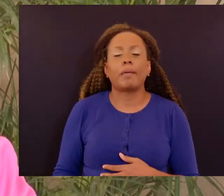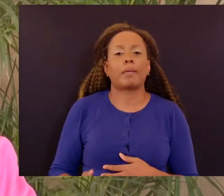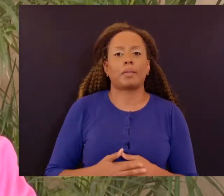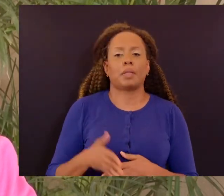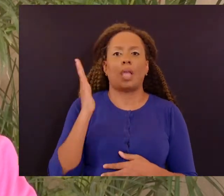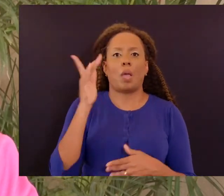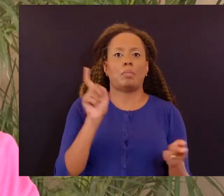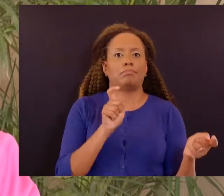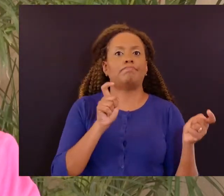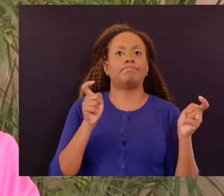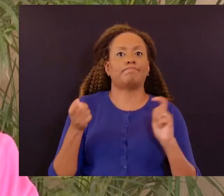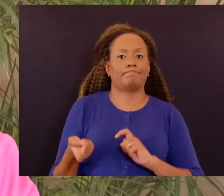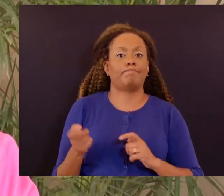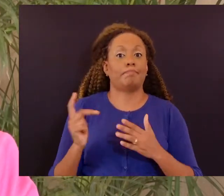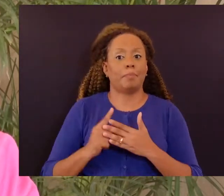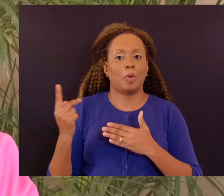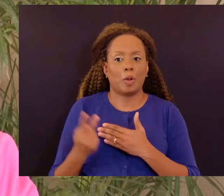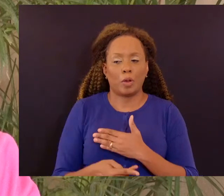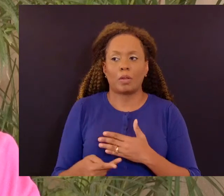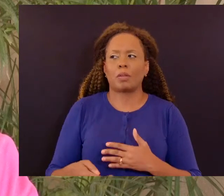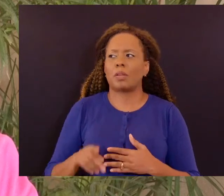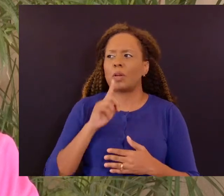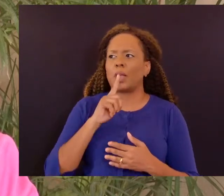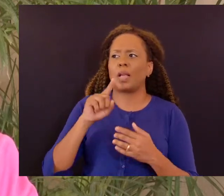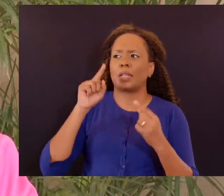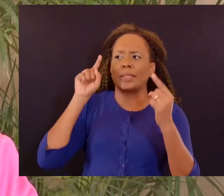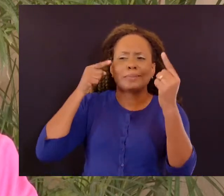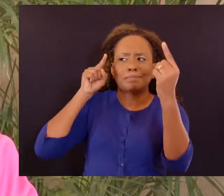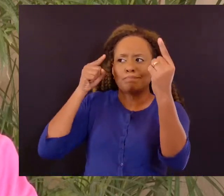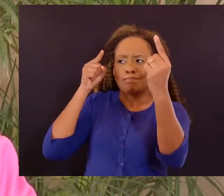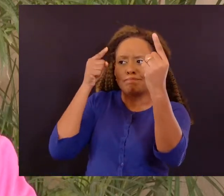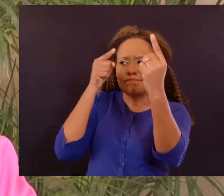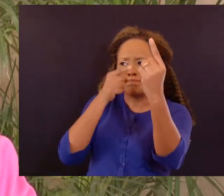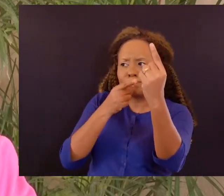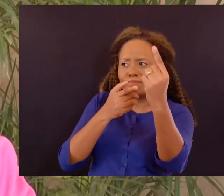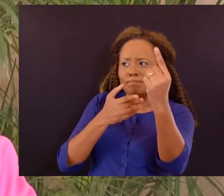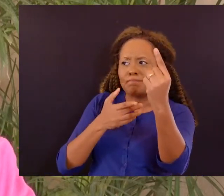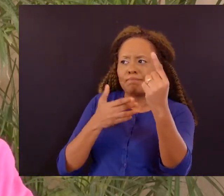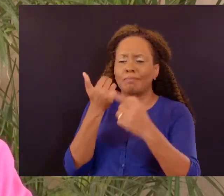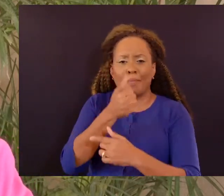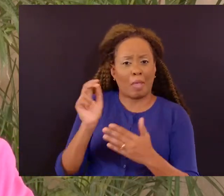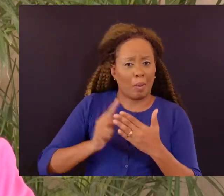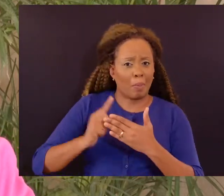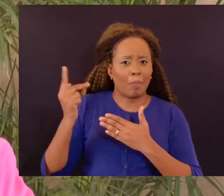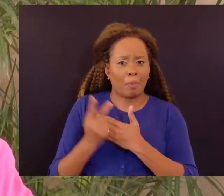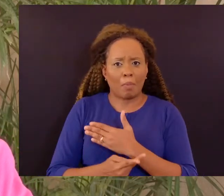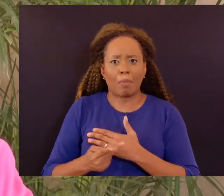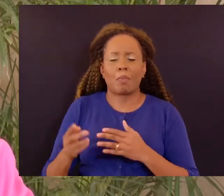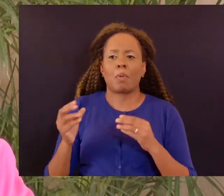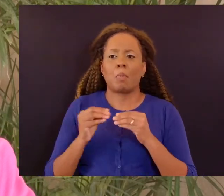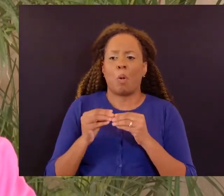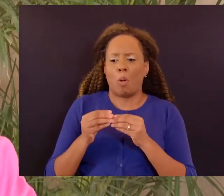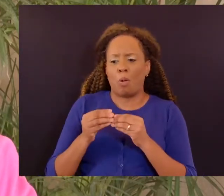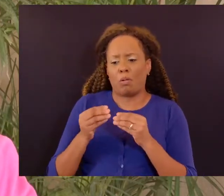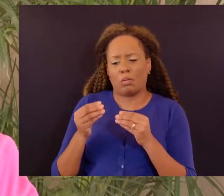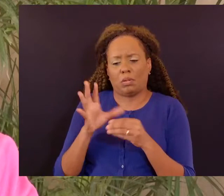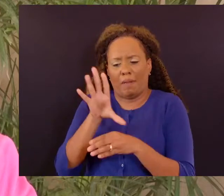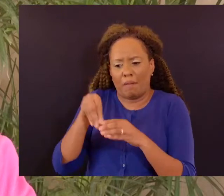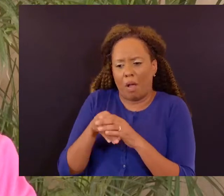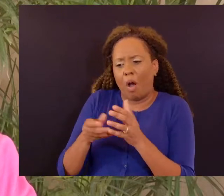instructional program to target those applied programs which are more likely to engage the